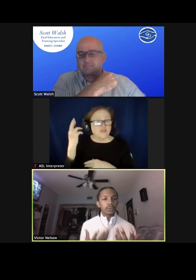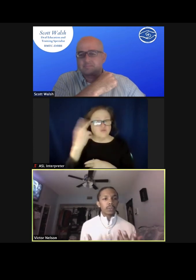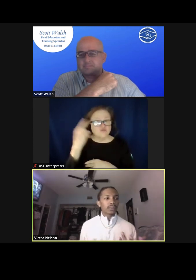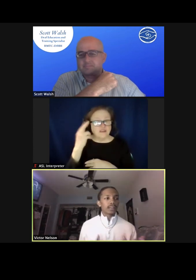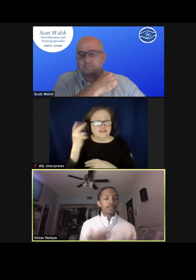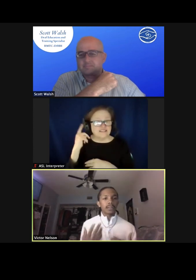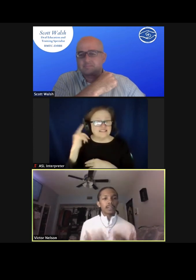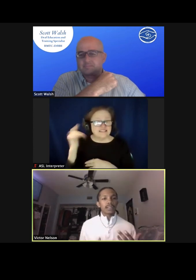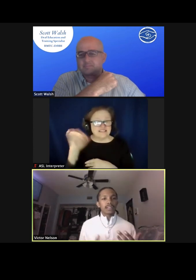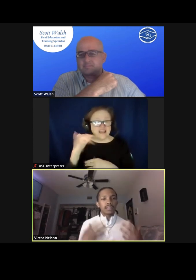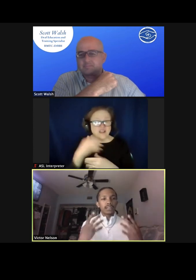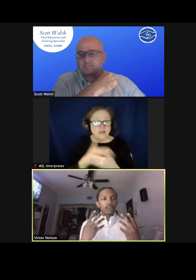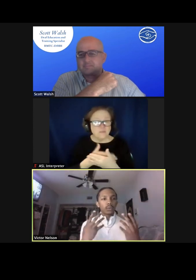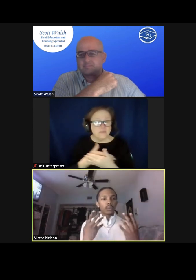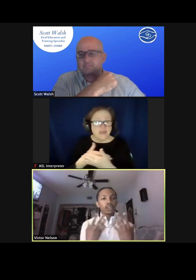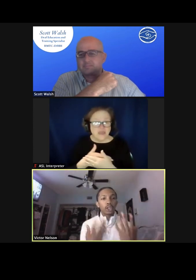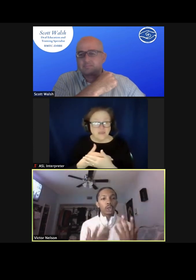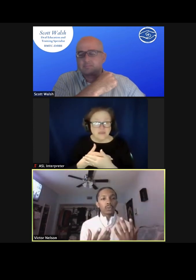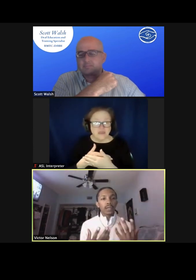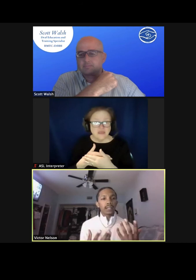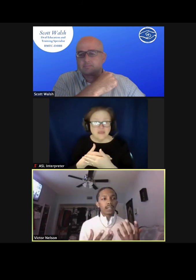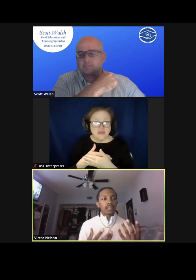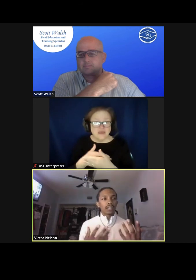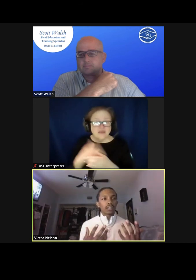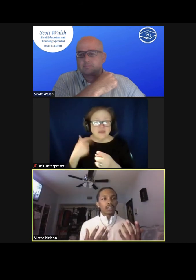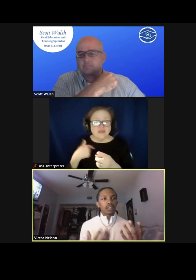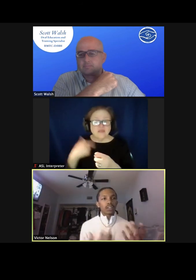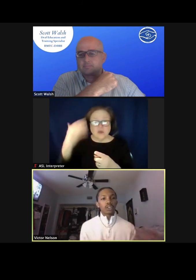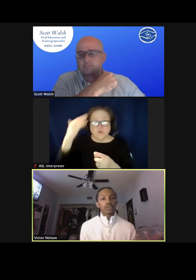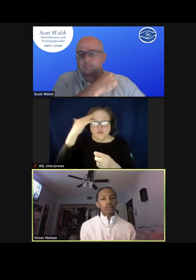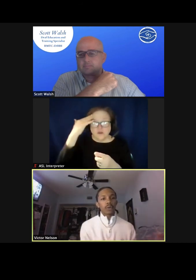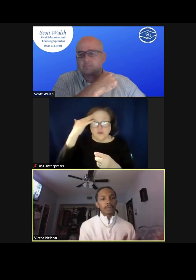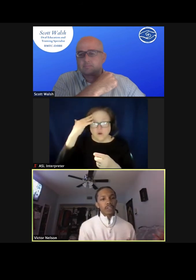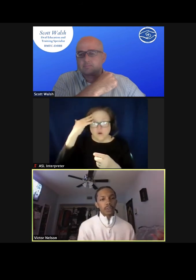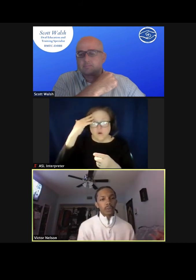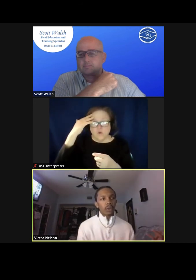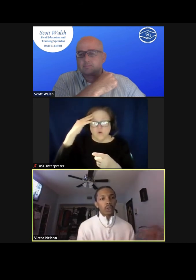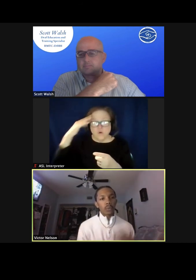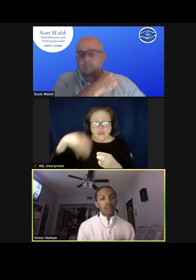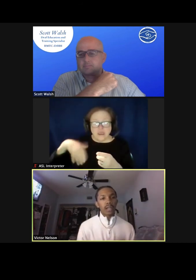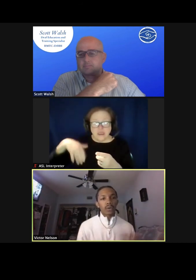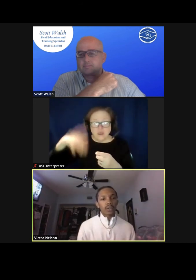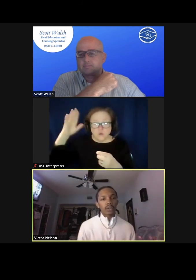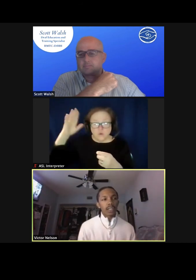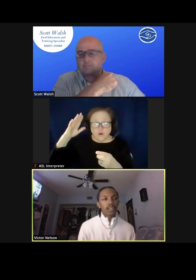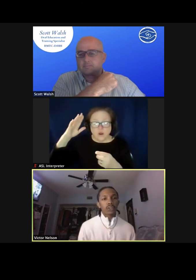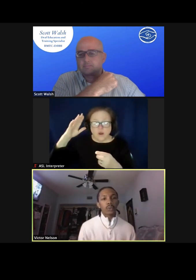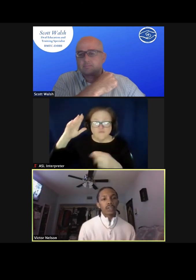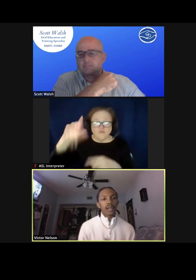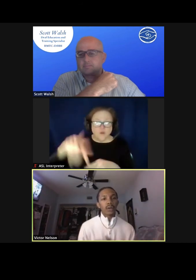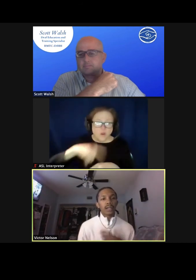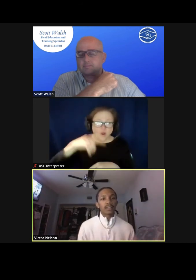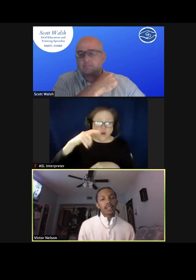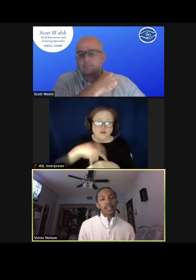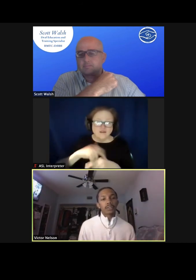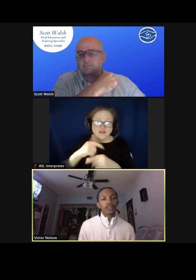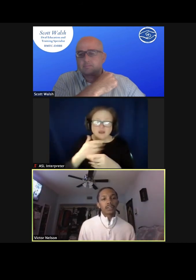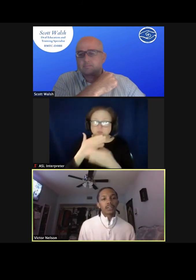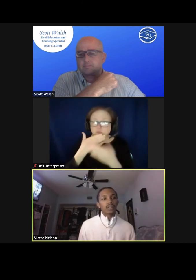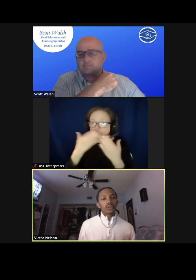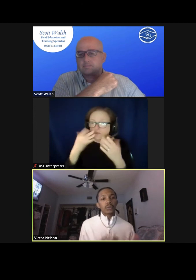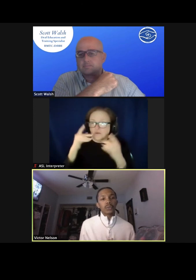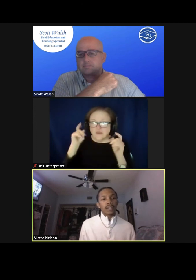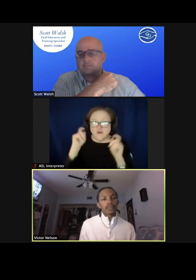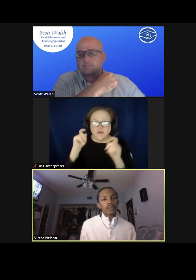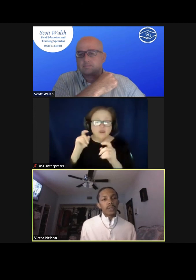baby talking is because he, we know that he grew up for so long without hearing aids or without any connection